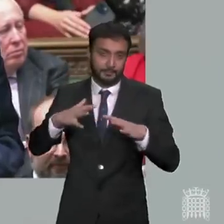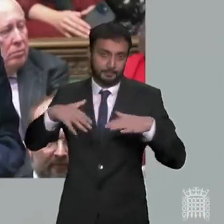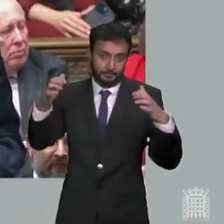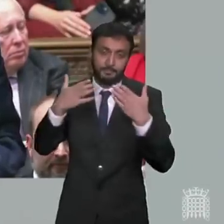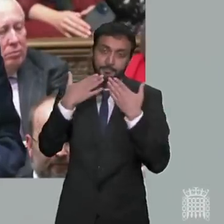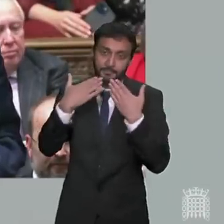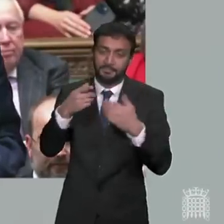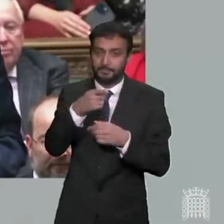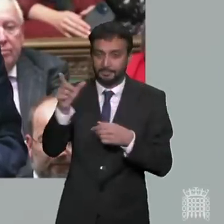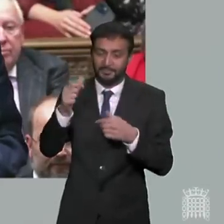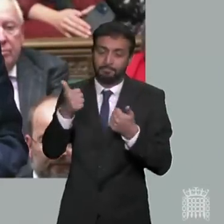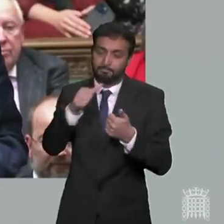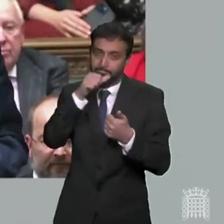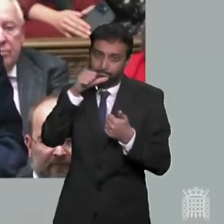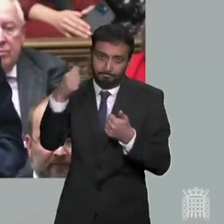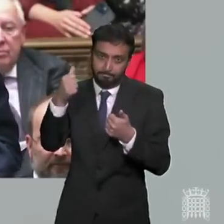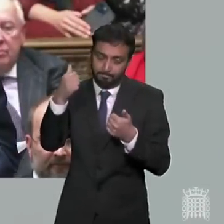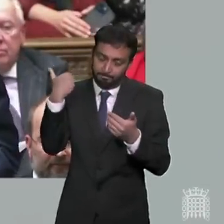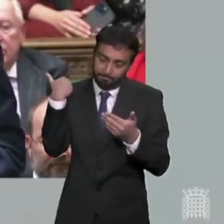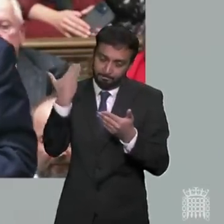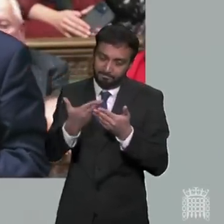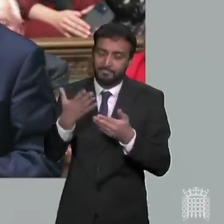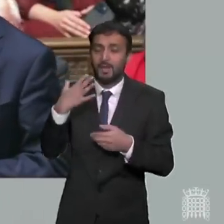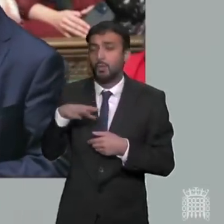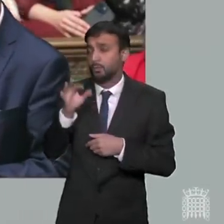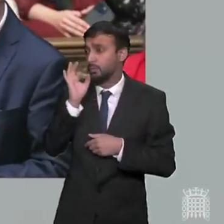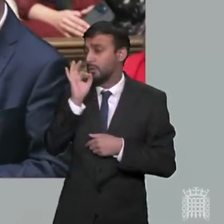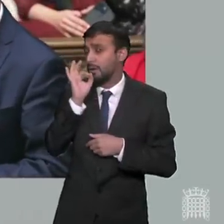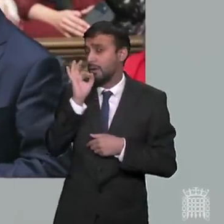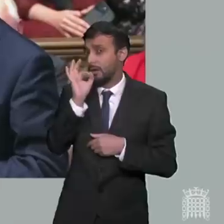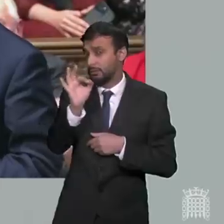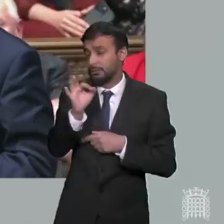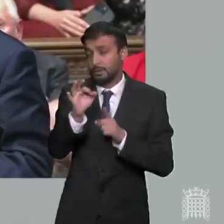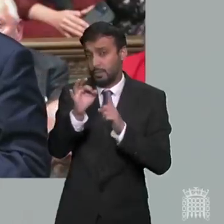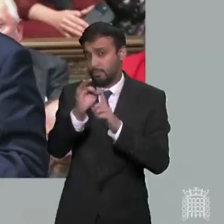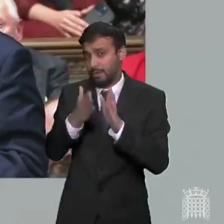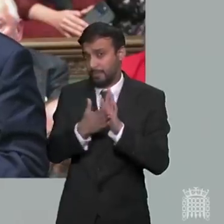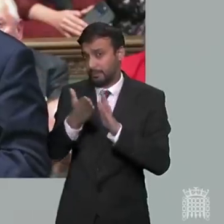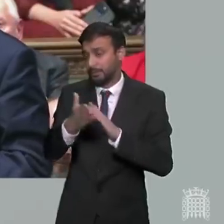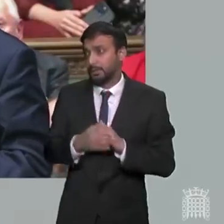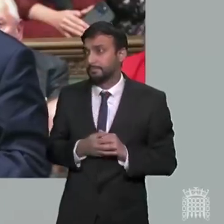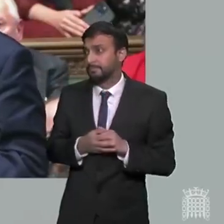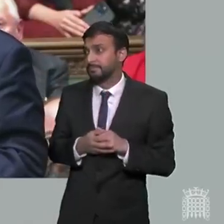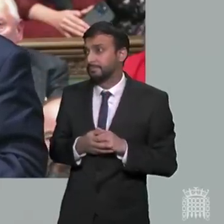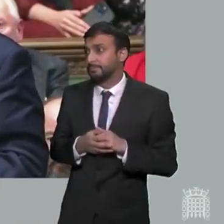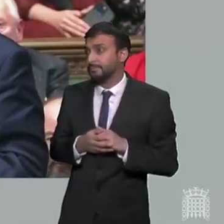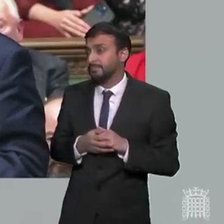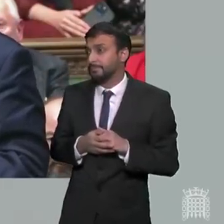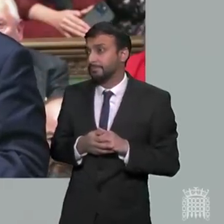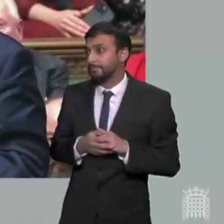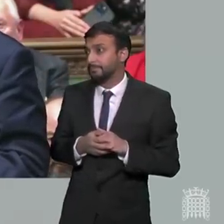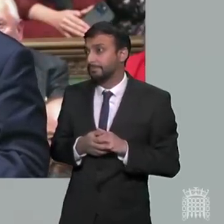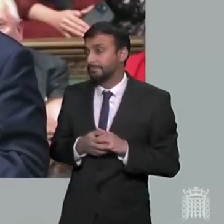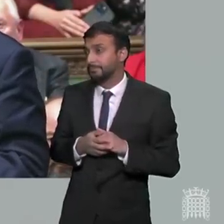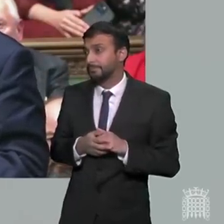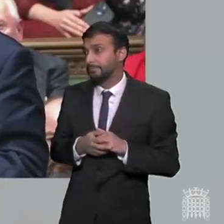in recent weeks? Can I ask my right honourable friend, the Prime Minister, this afternoon to recommit